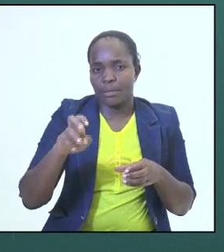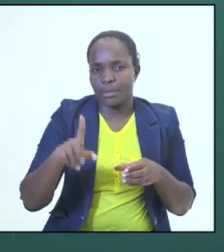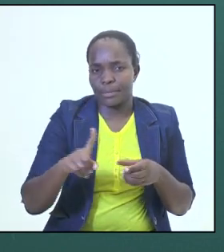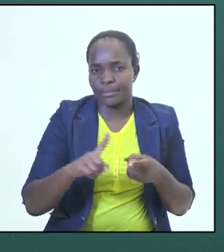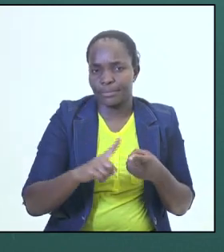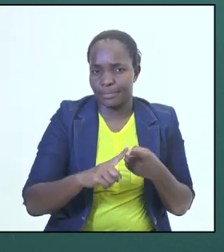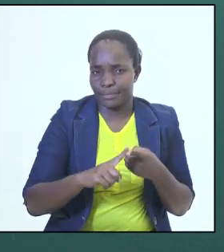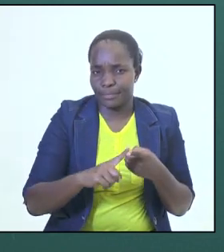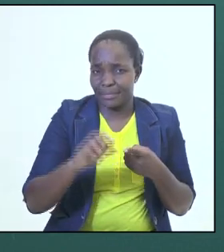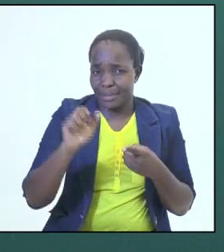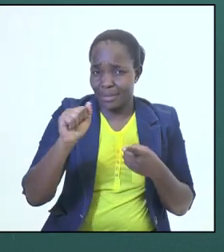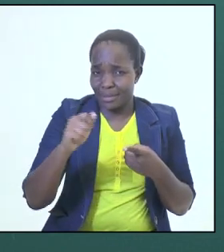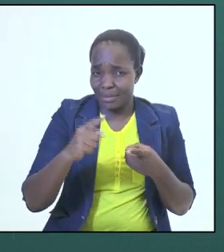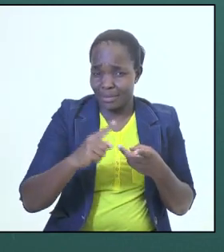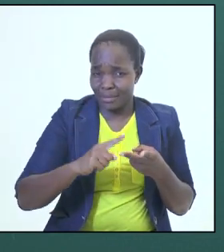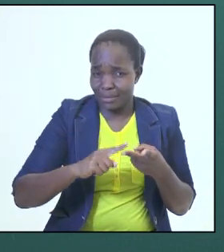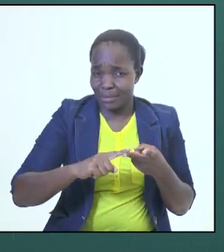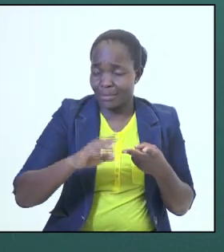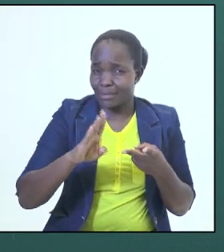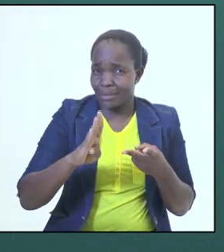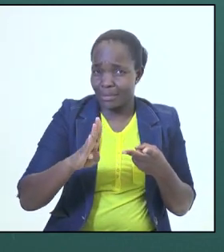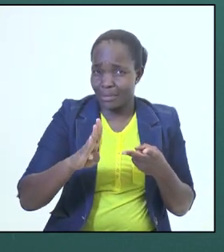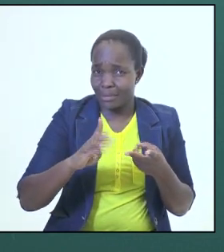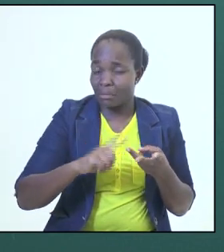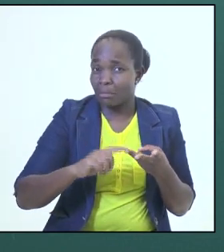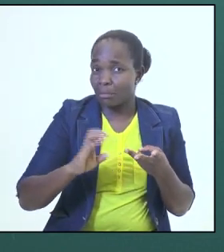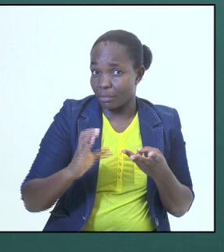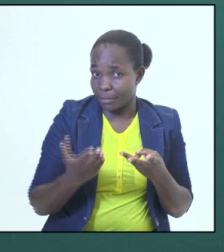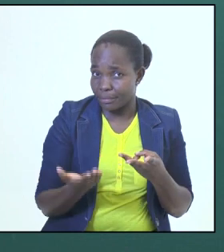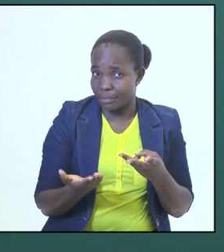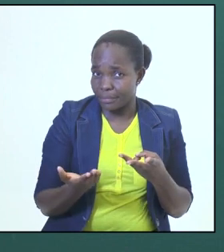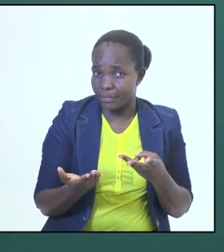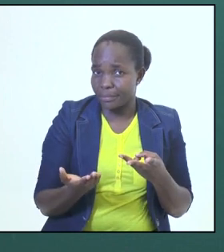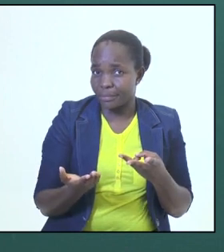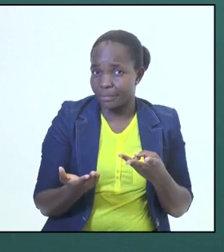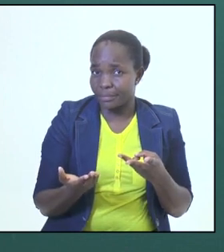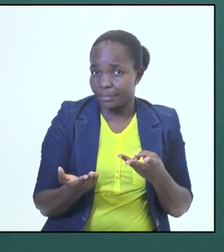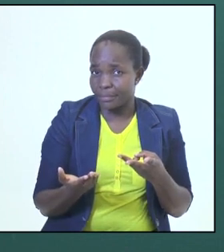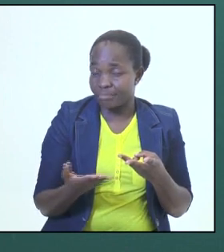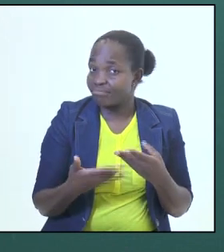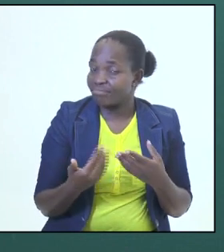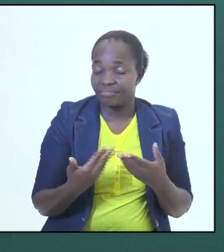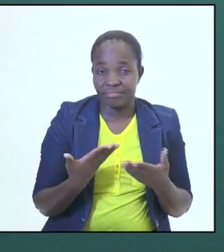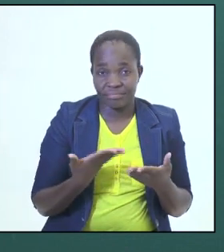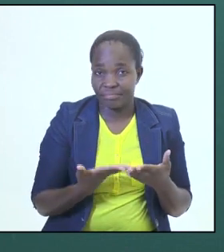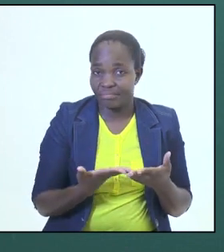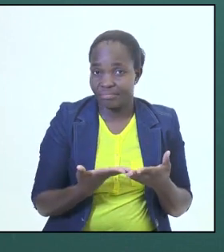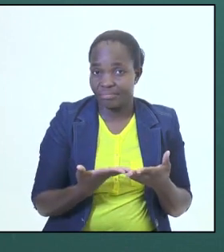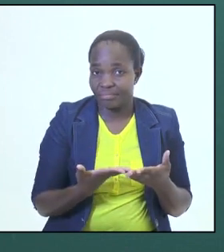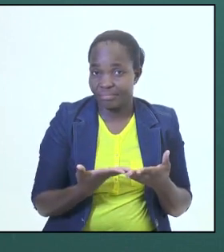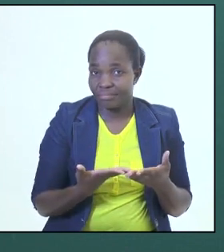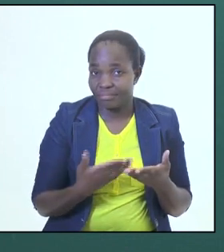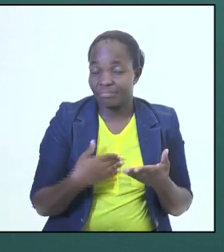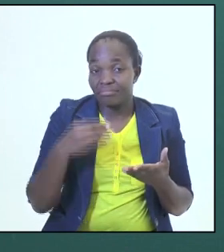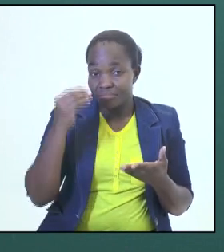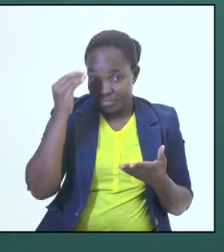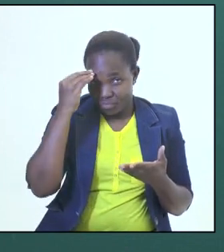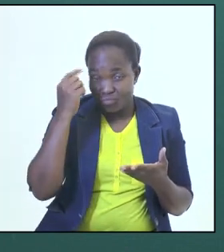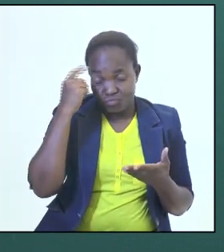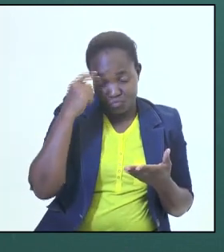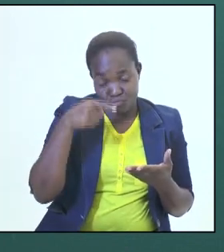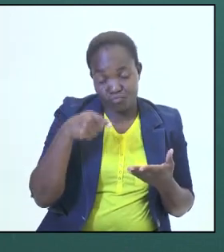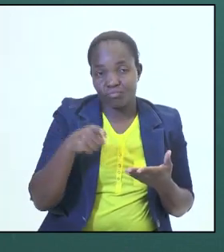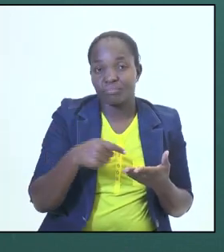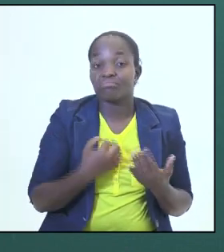stamen. B, sepal. C, stigma. It's easy. I know you have it right, and